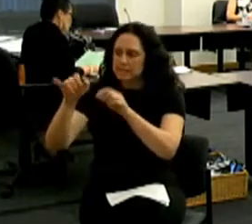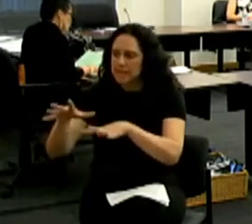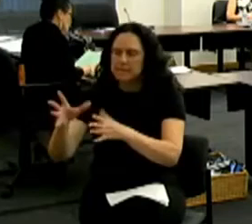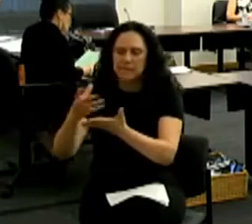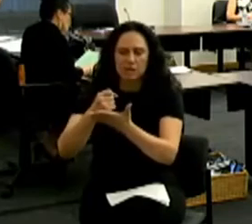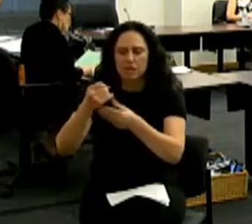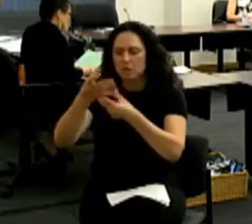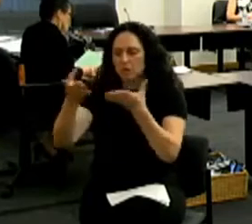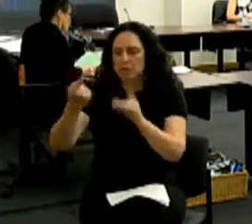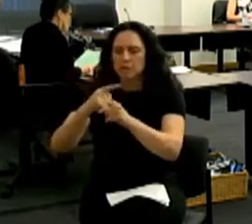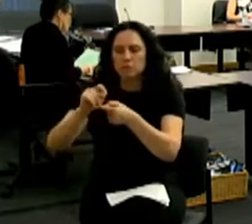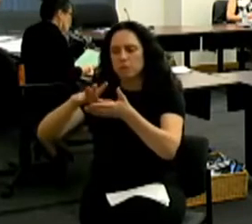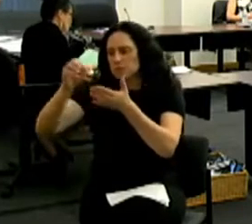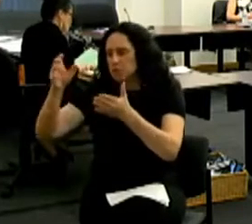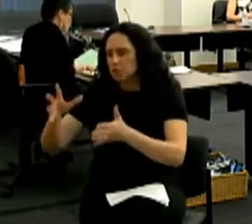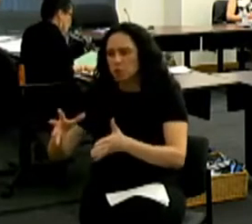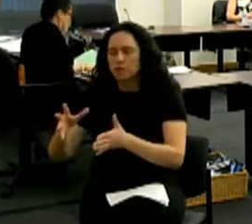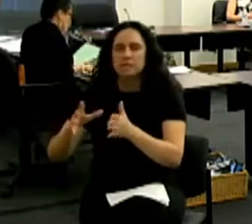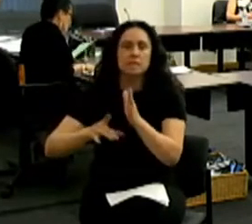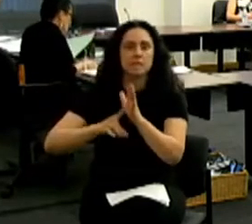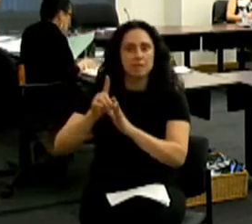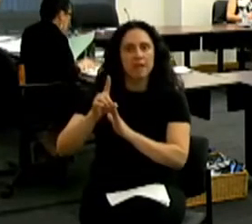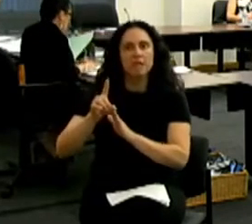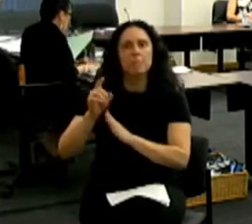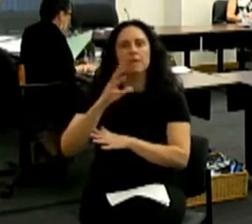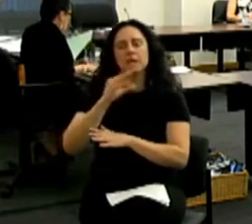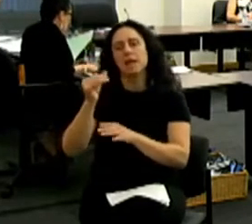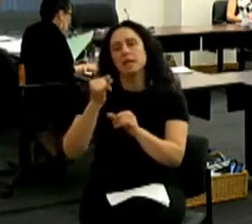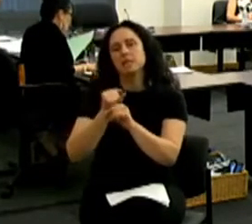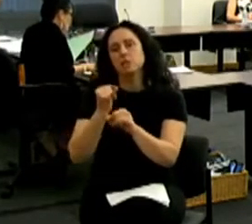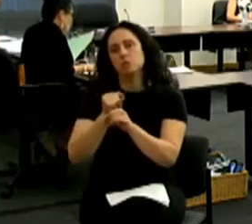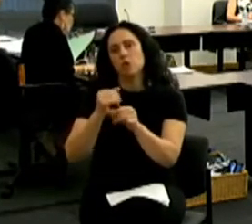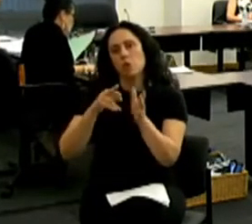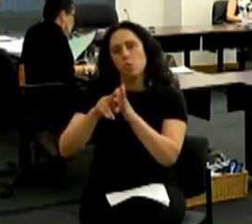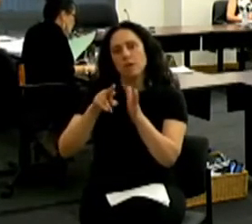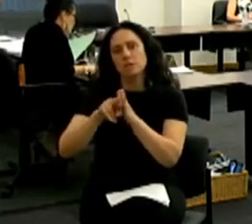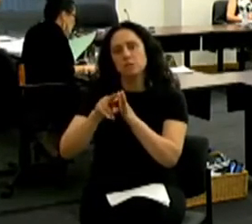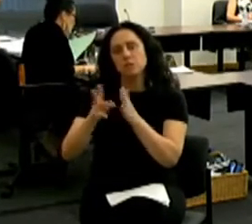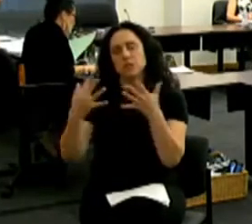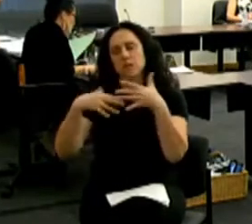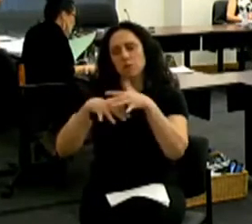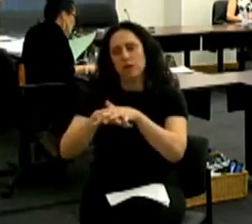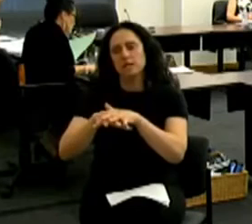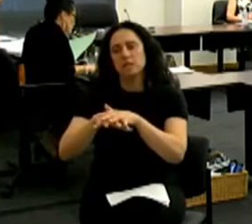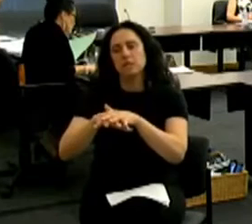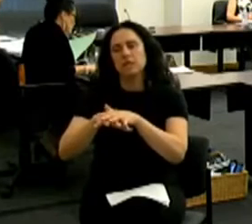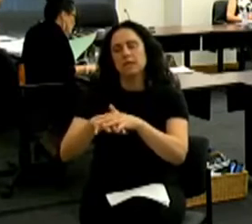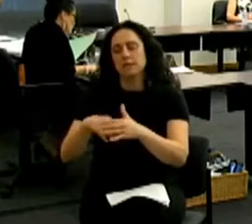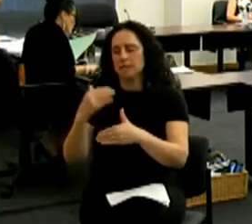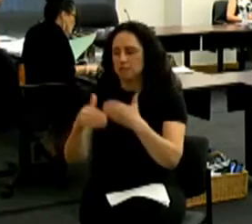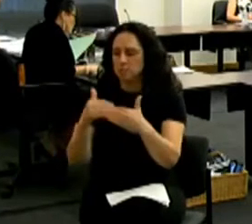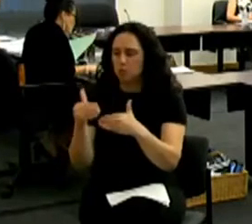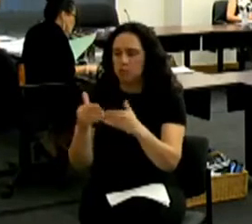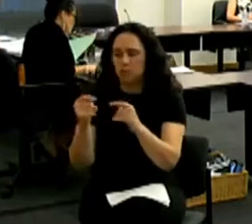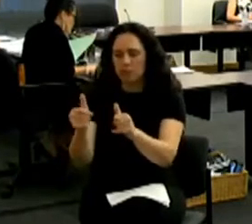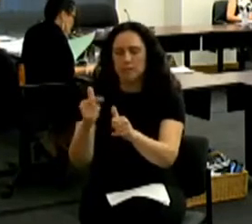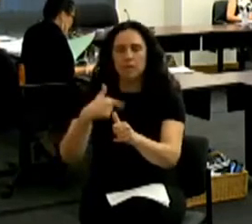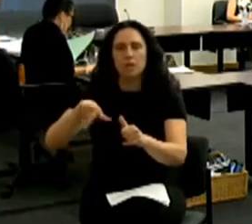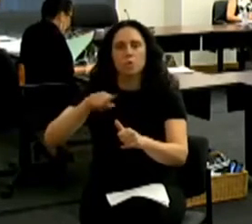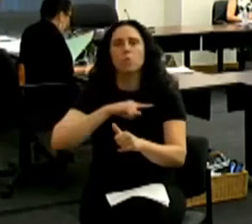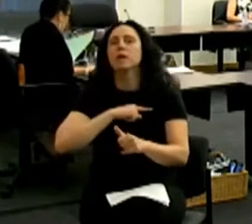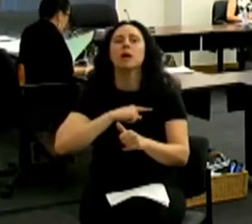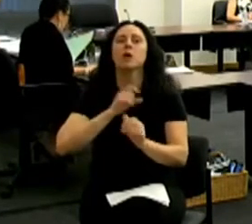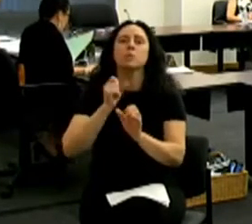information from students, developing and institutional research. Integration is moving quickly, and we